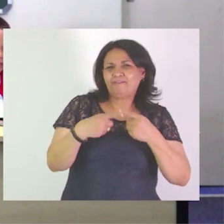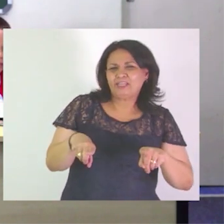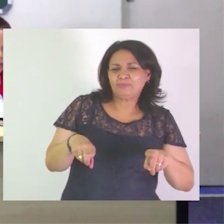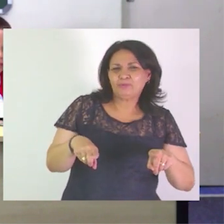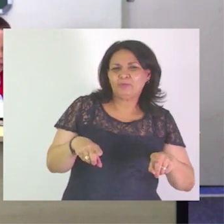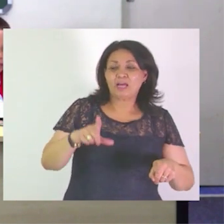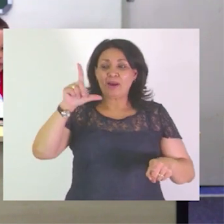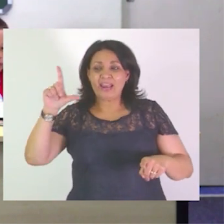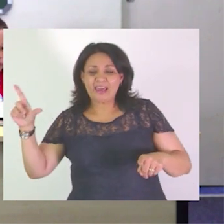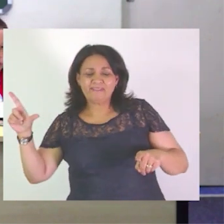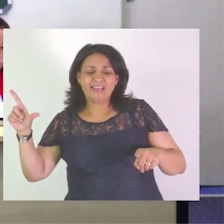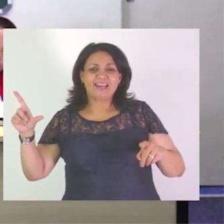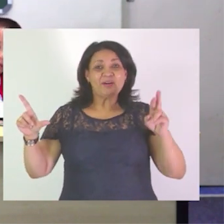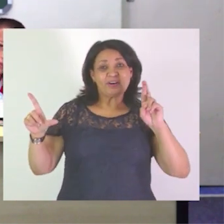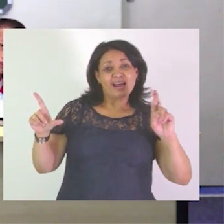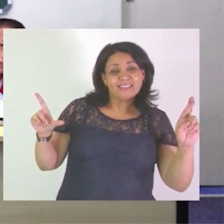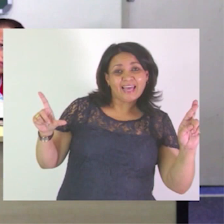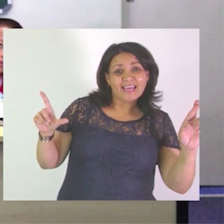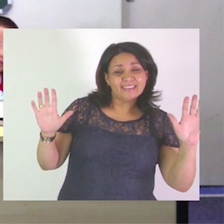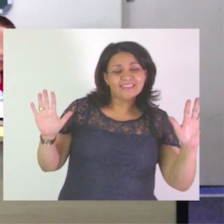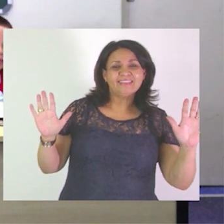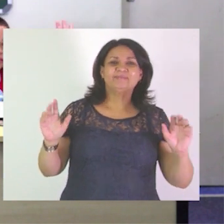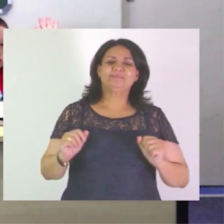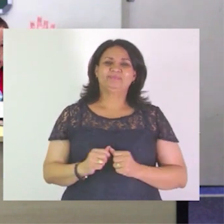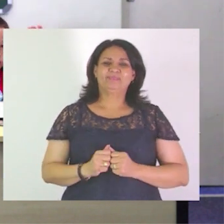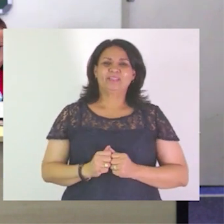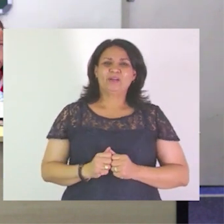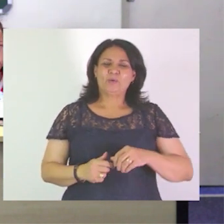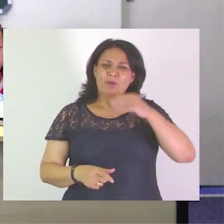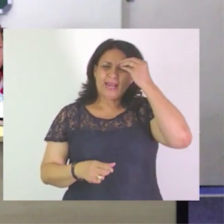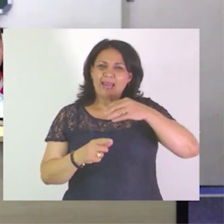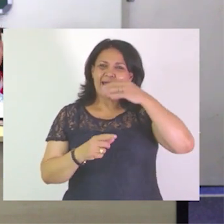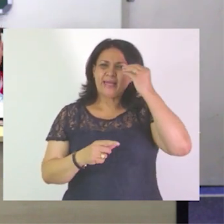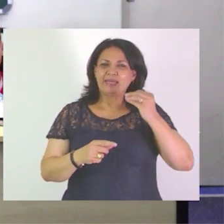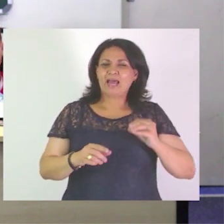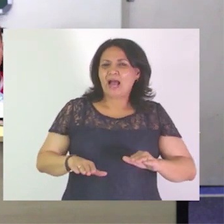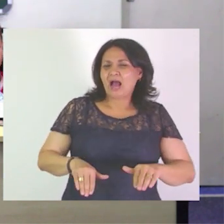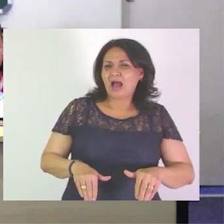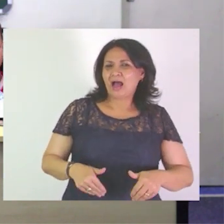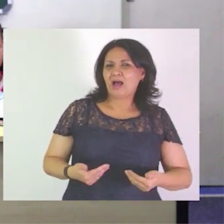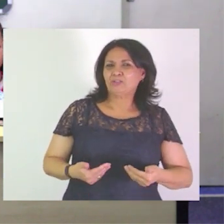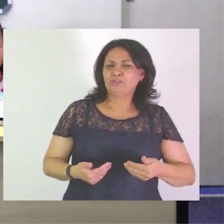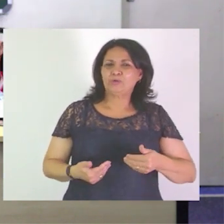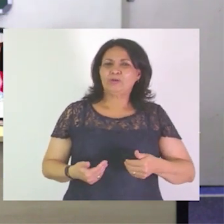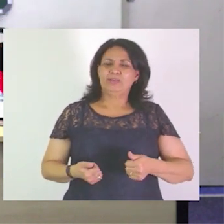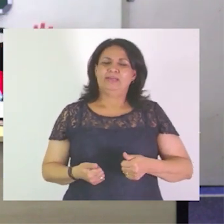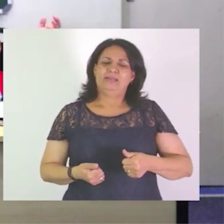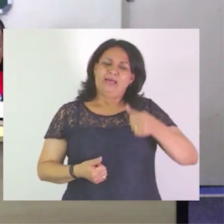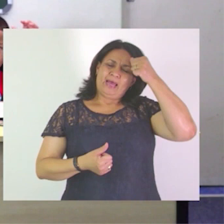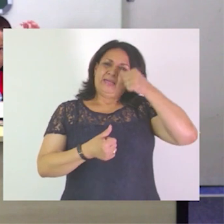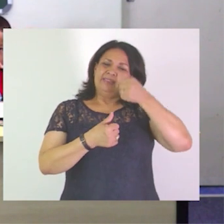our left hand and our right hand. We also learned how to understand the